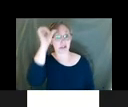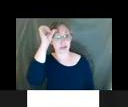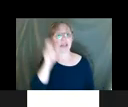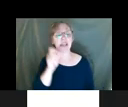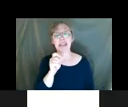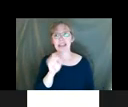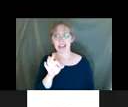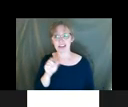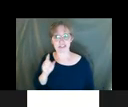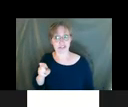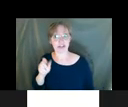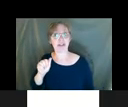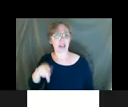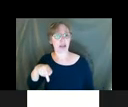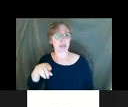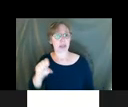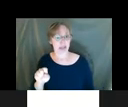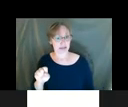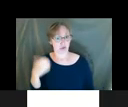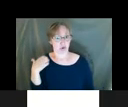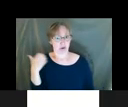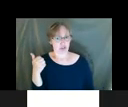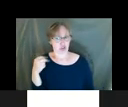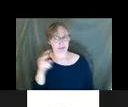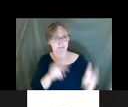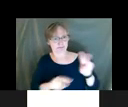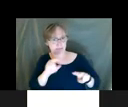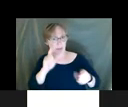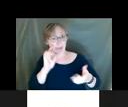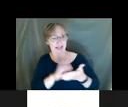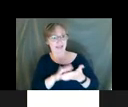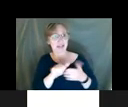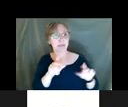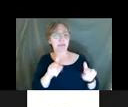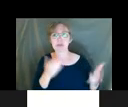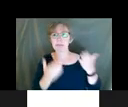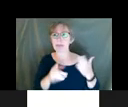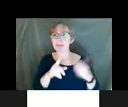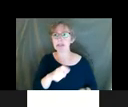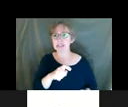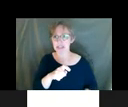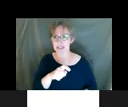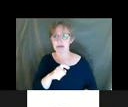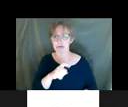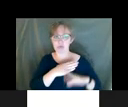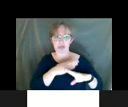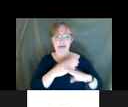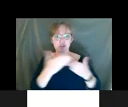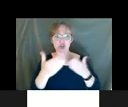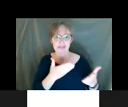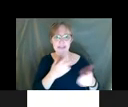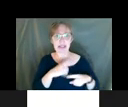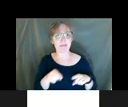having reasonable cause to believe that such person may be in need of protective services, is